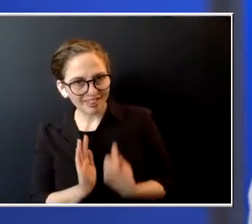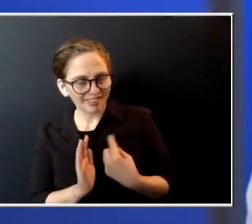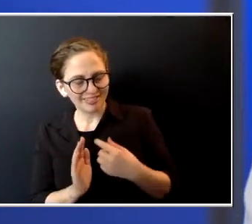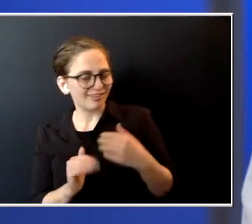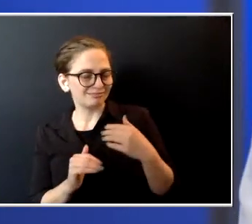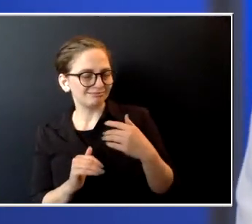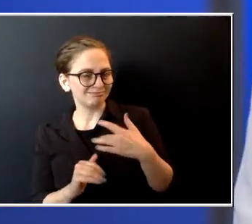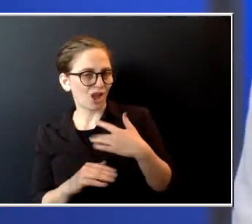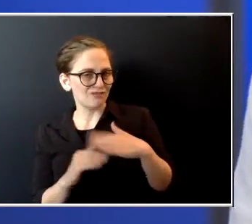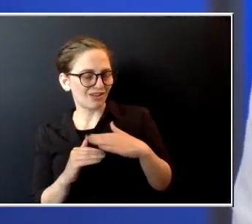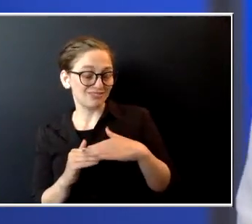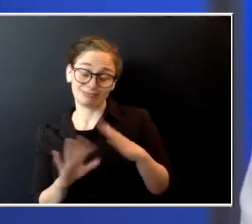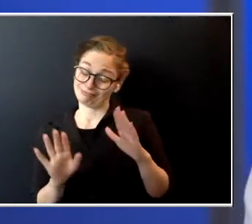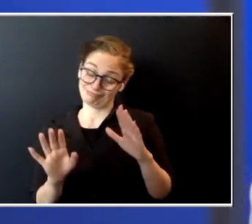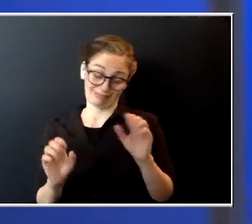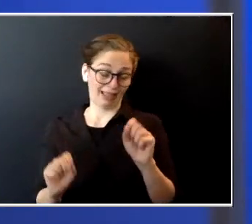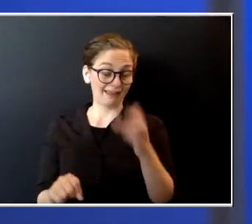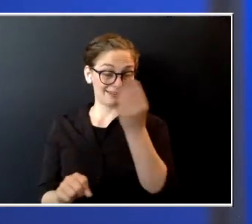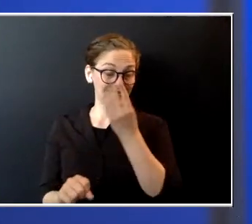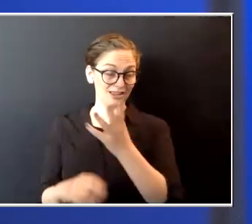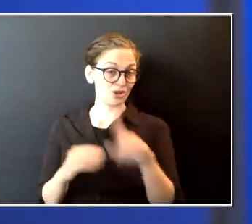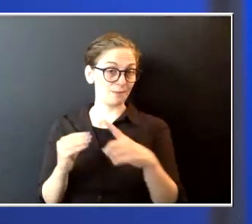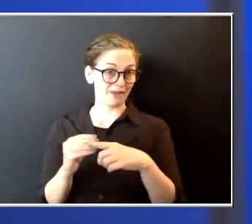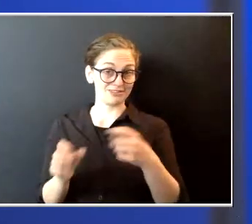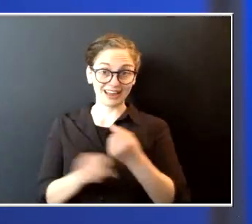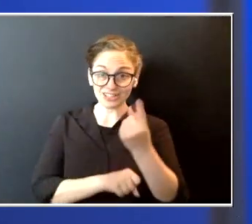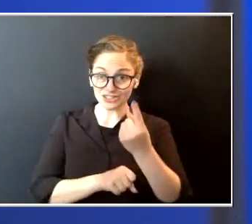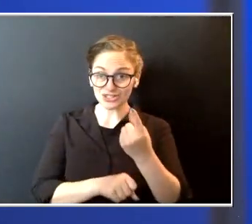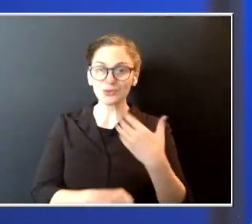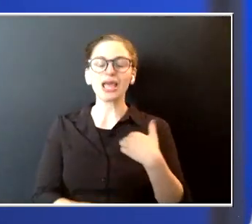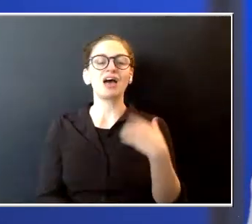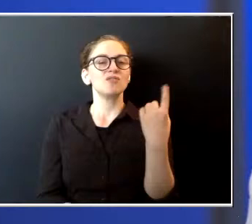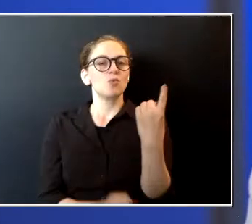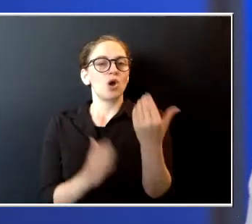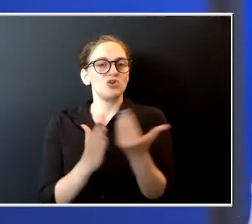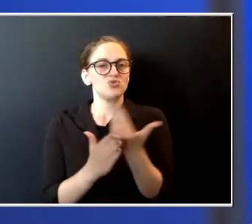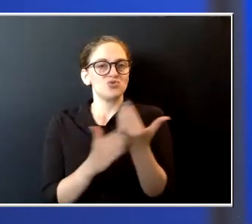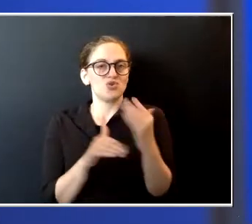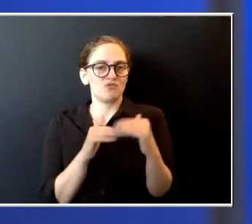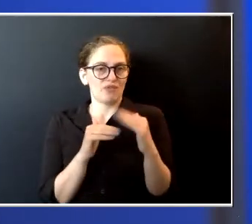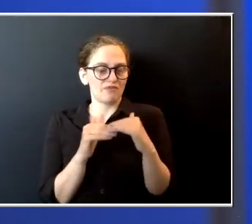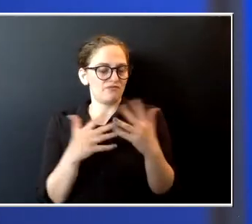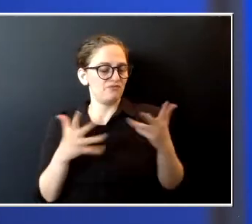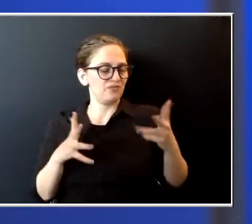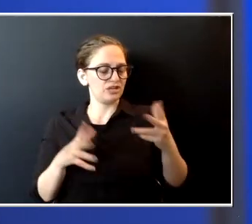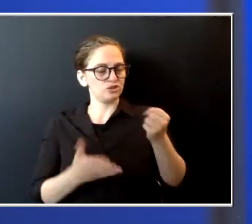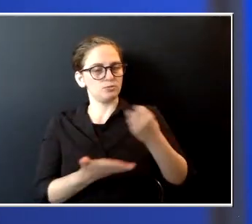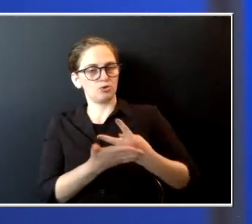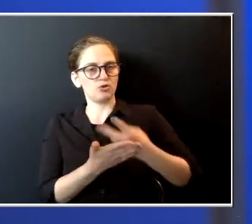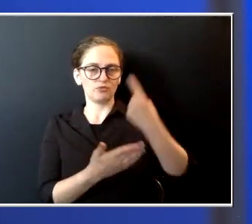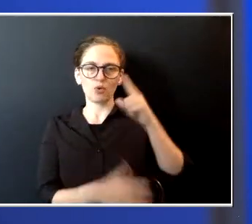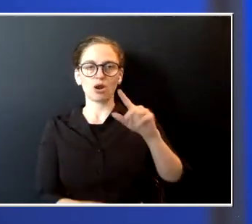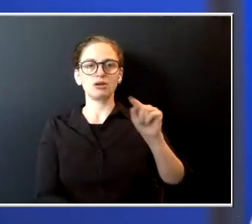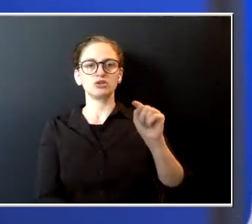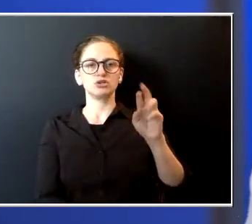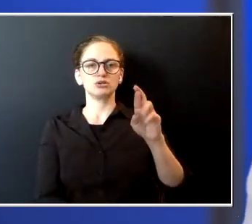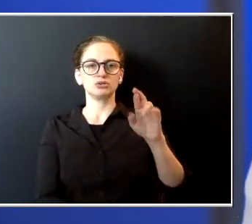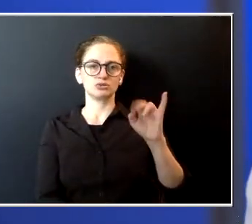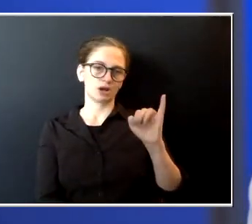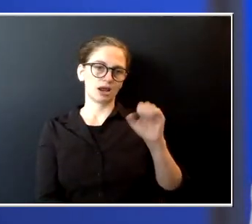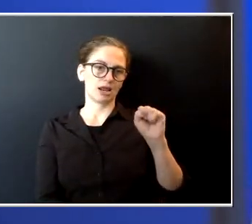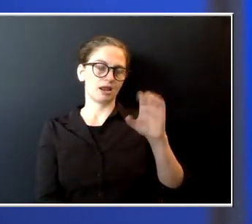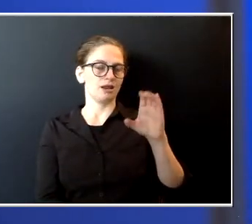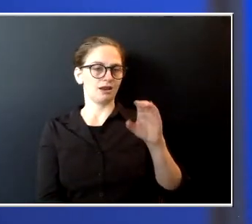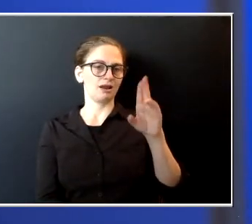new valves or 1 valve that has been approved for the tricuspid valve. So a valve replacement tricuspid valve.